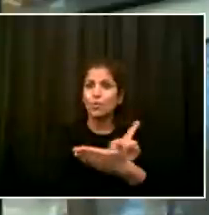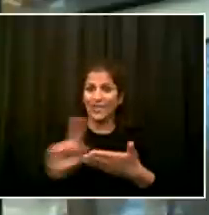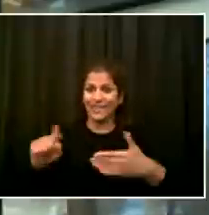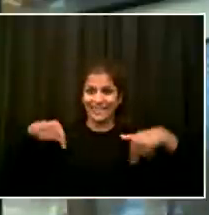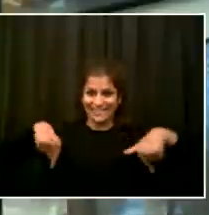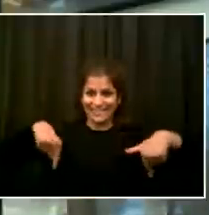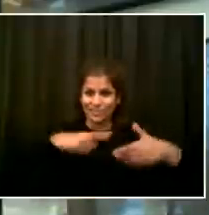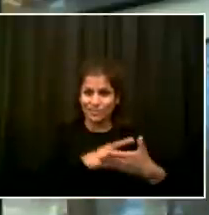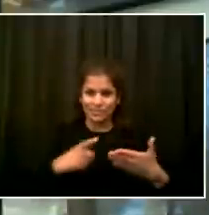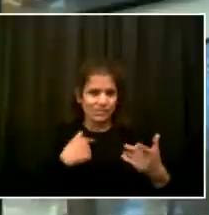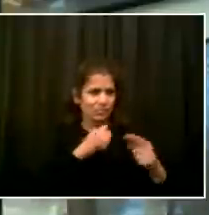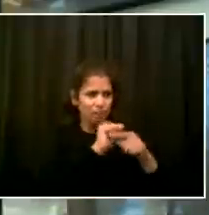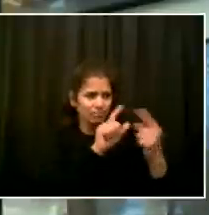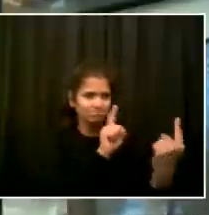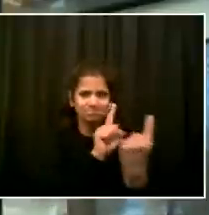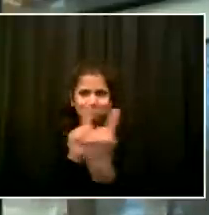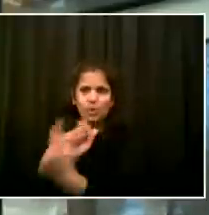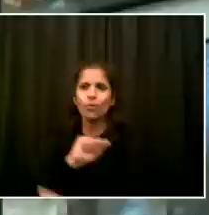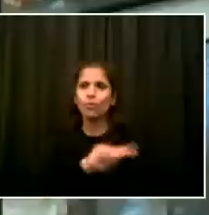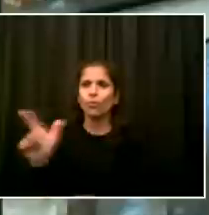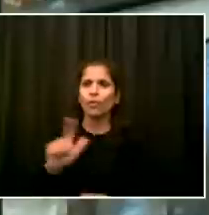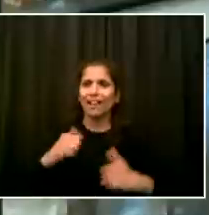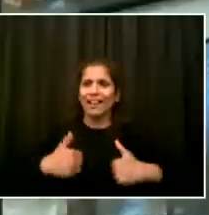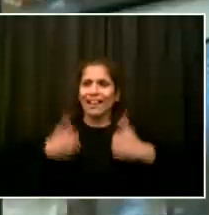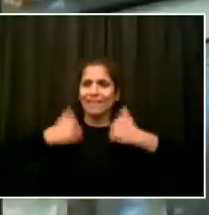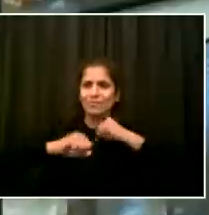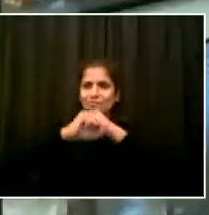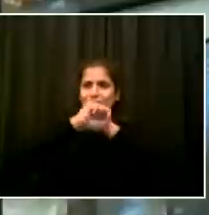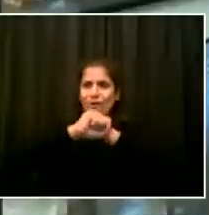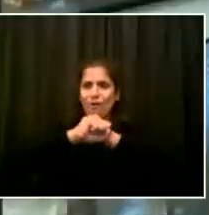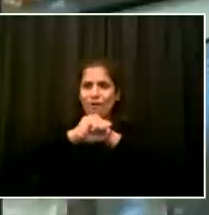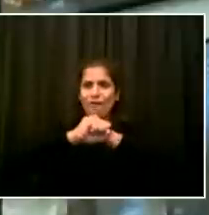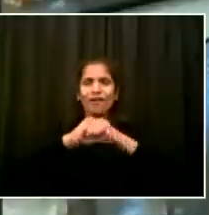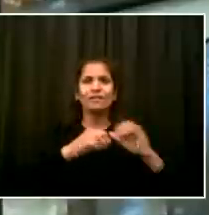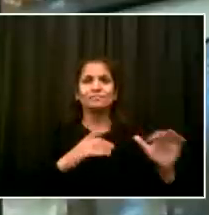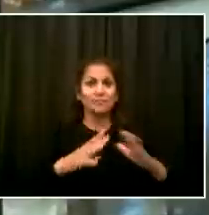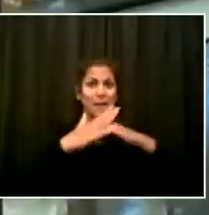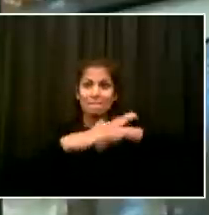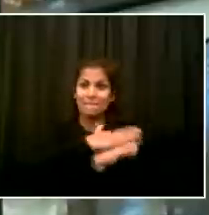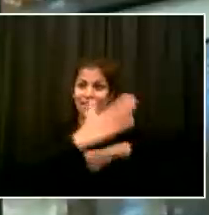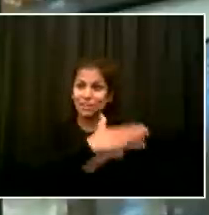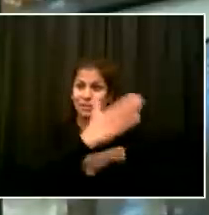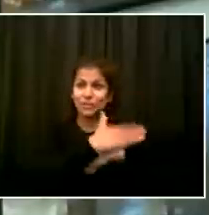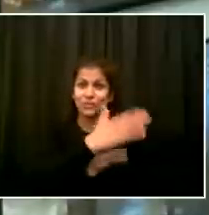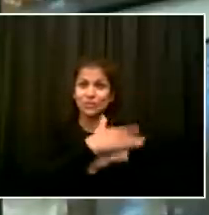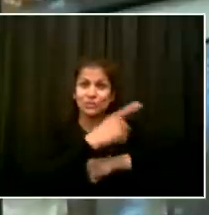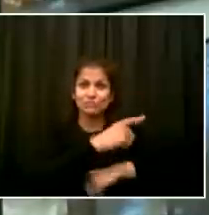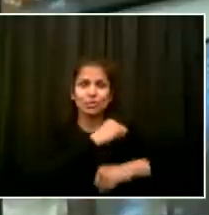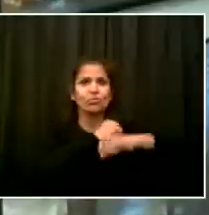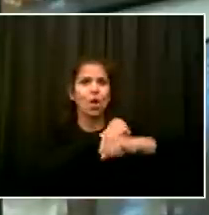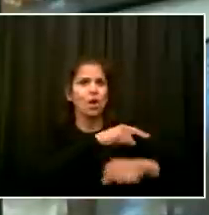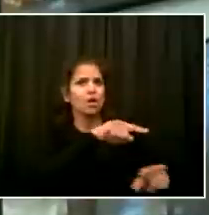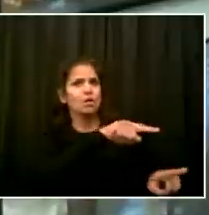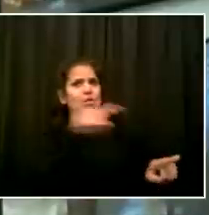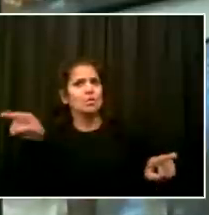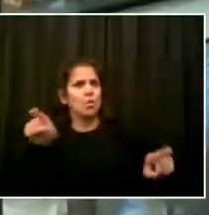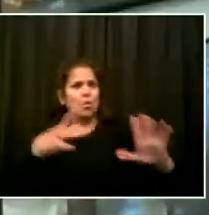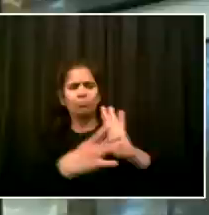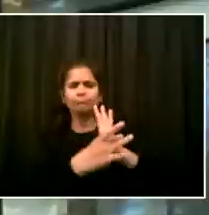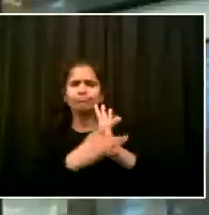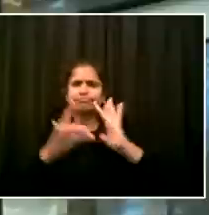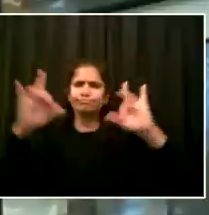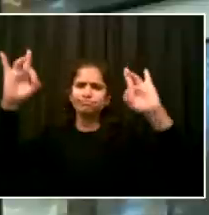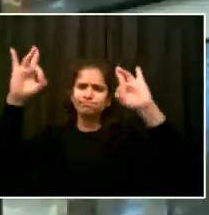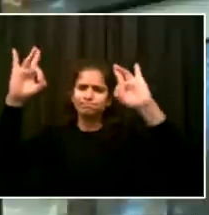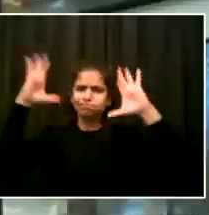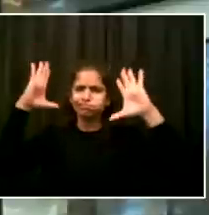the strongest and most experienced because they have to execute a rescue in the beach situation. So we found a way to socially distance